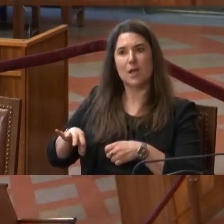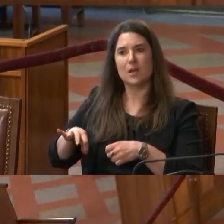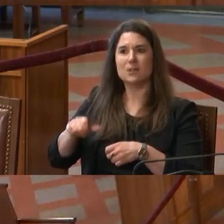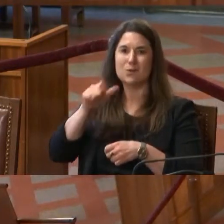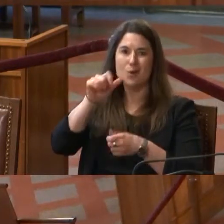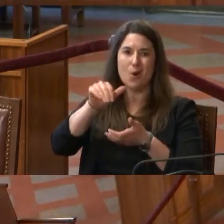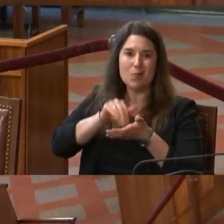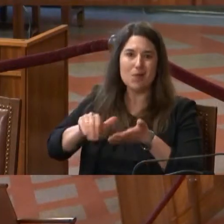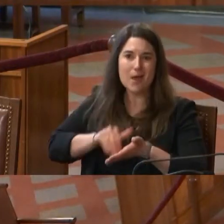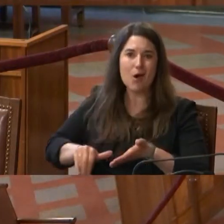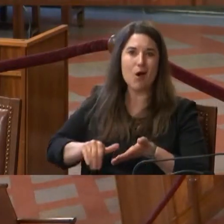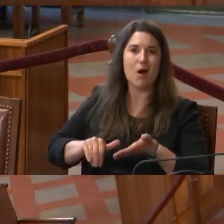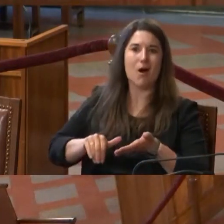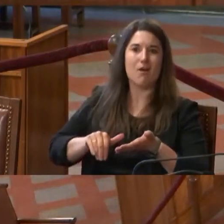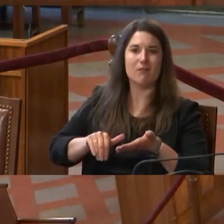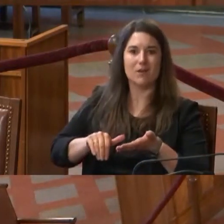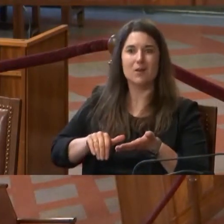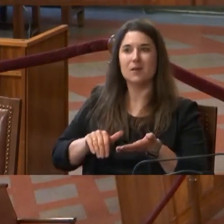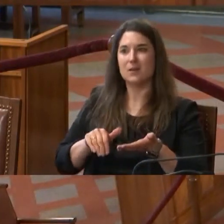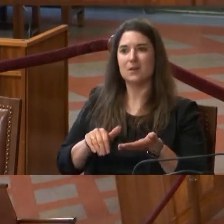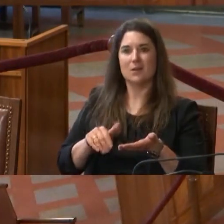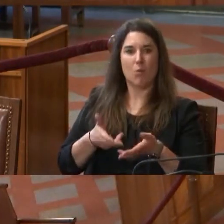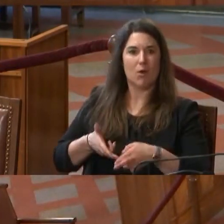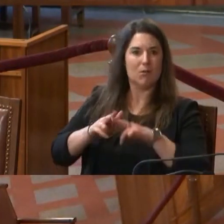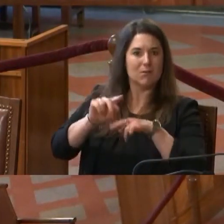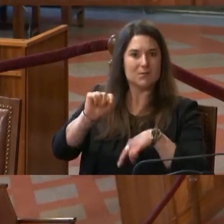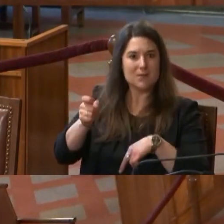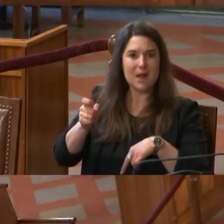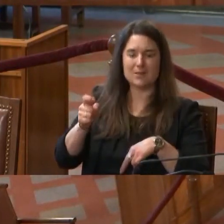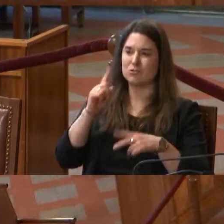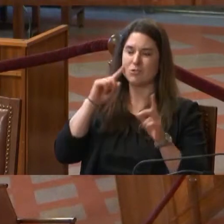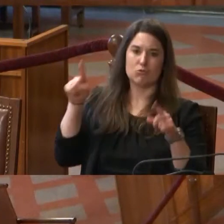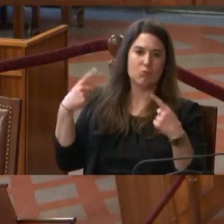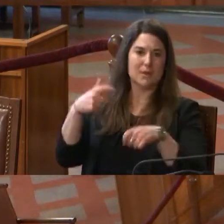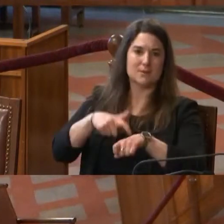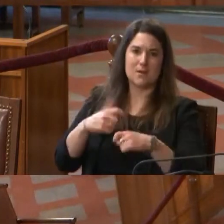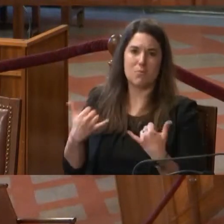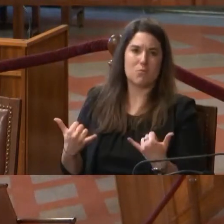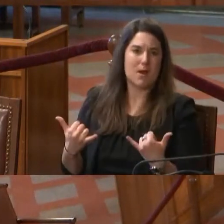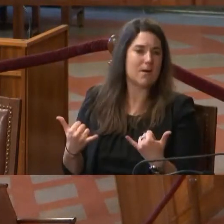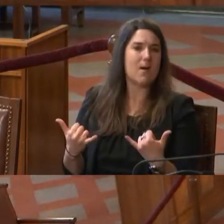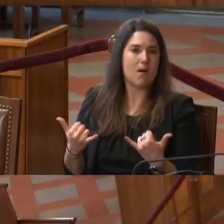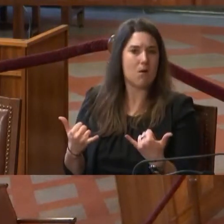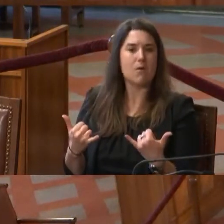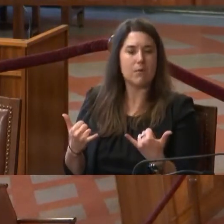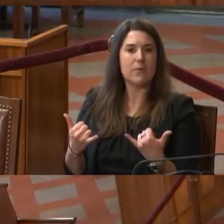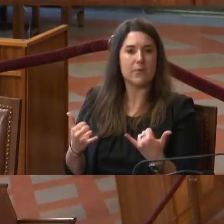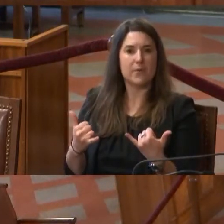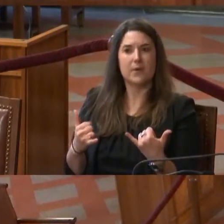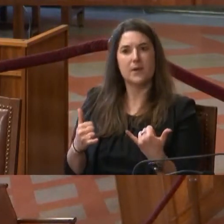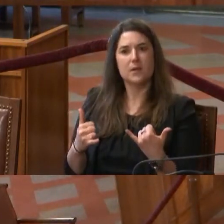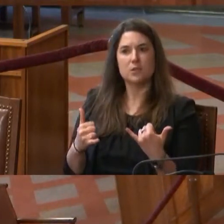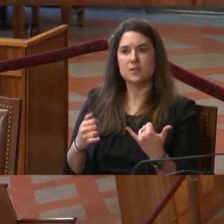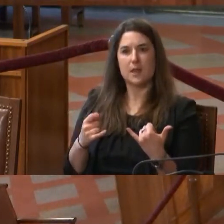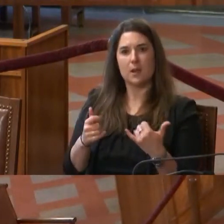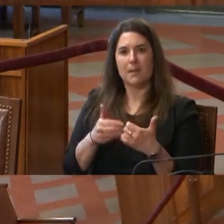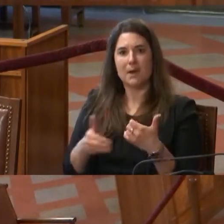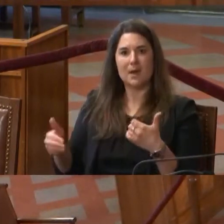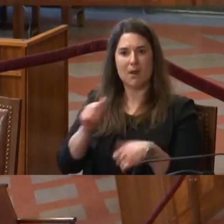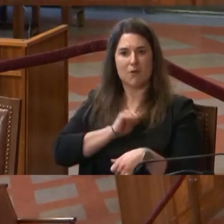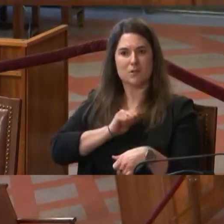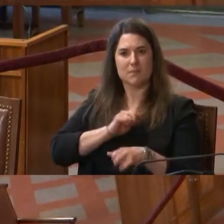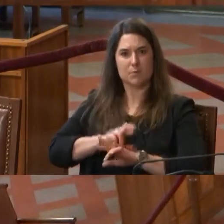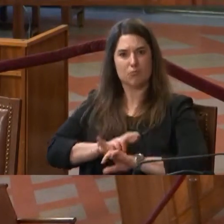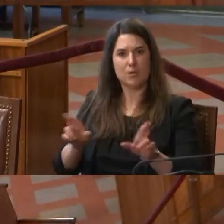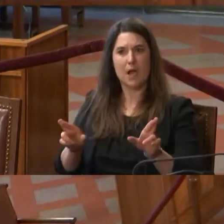layoffs or raise taxes in the future. We are just at a crazy time right now, and this is just to get a little bit ahead of ourselves so we